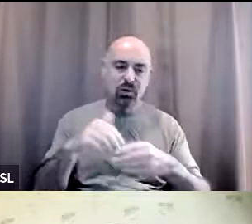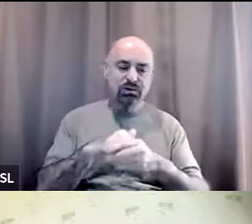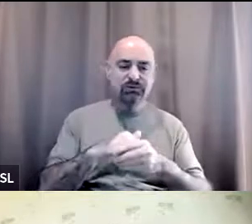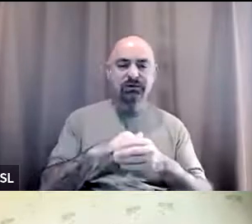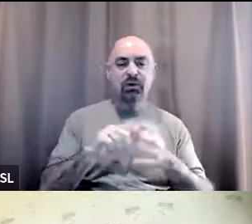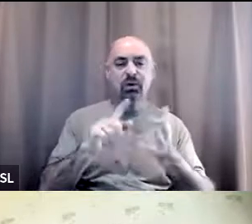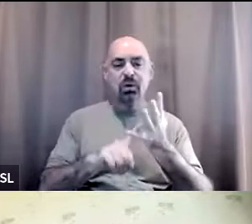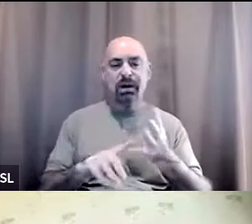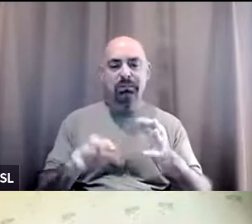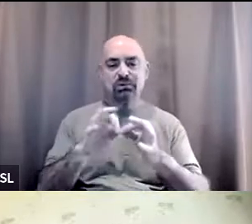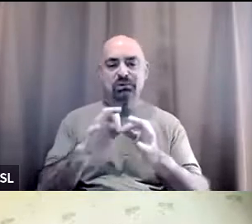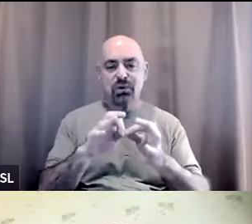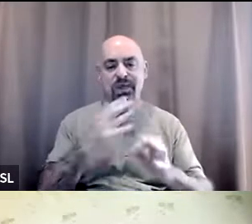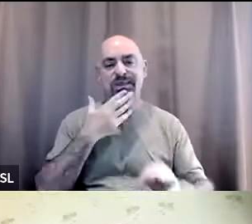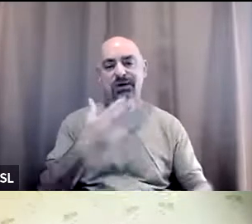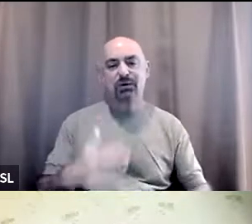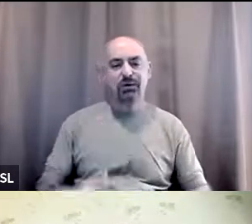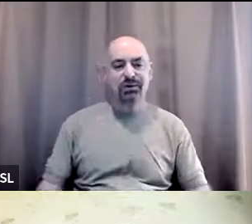much.